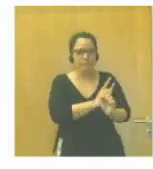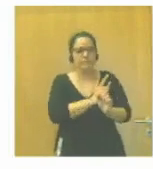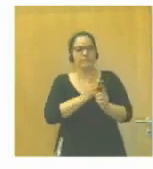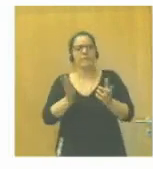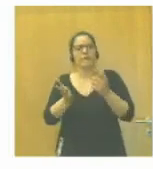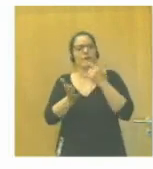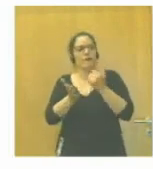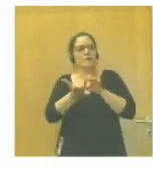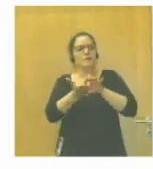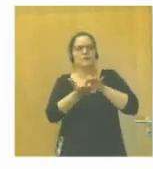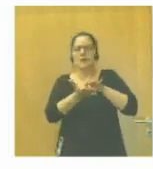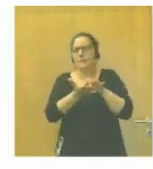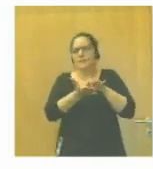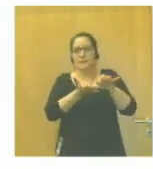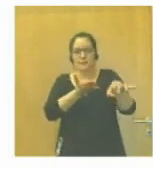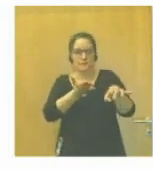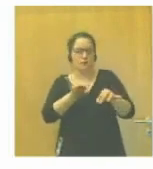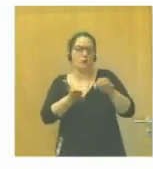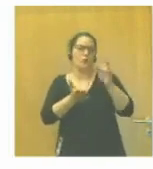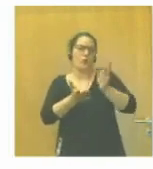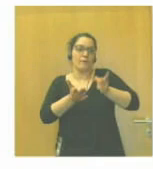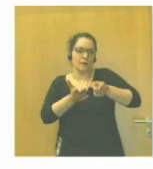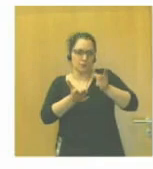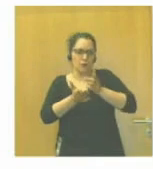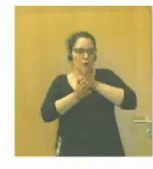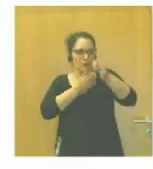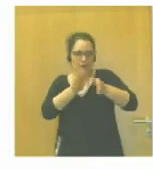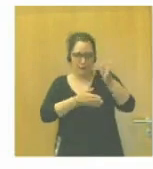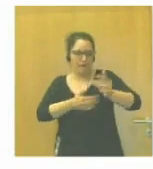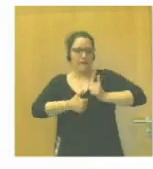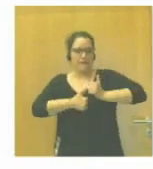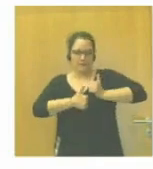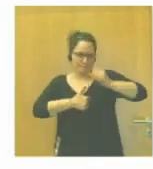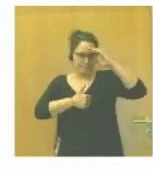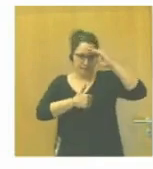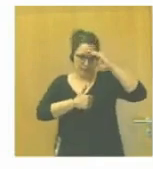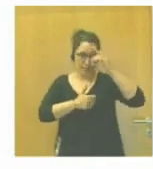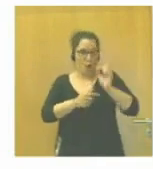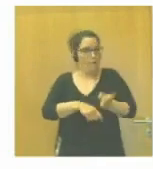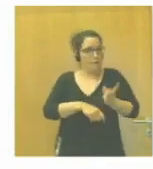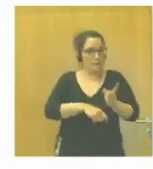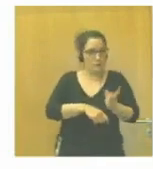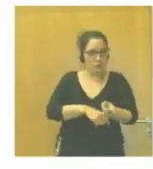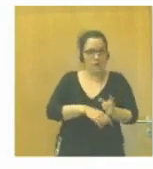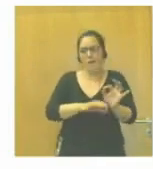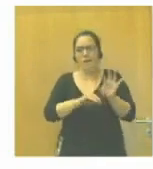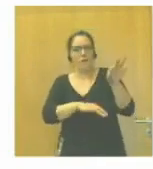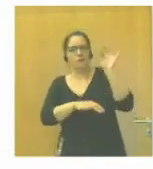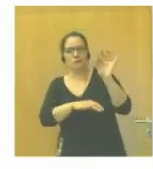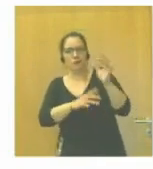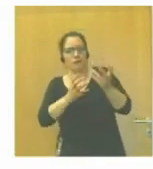the military for 3 years, and they had many suicides. They did not allow